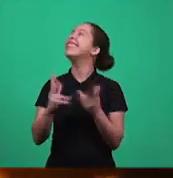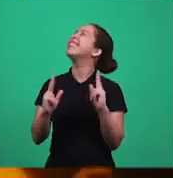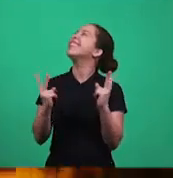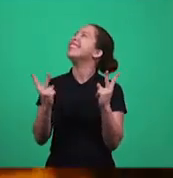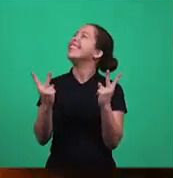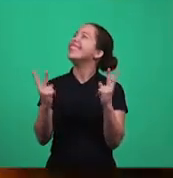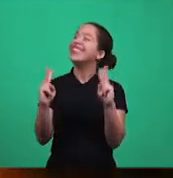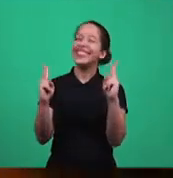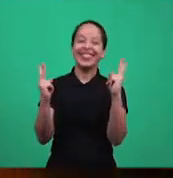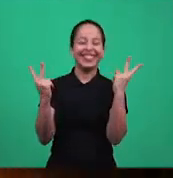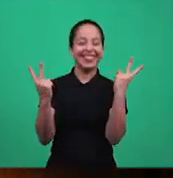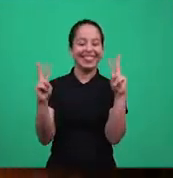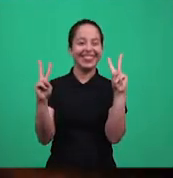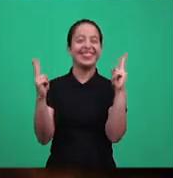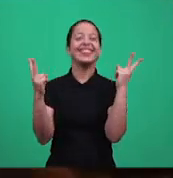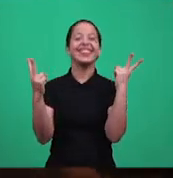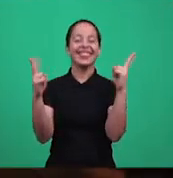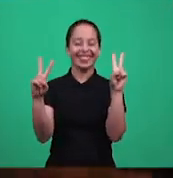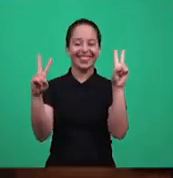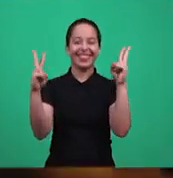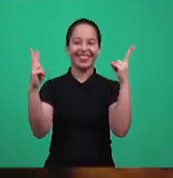This is the cry of victory.